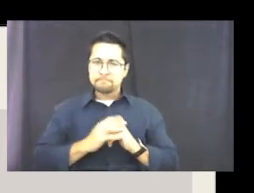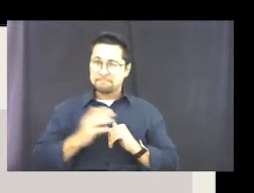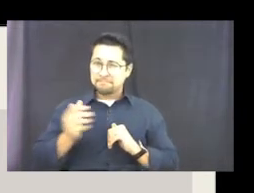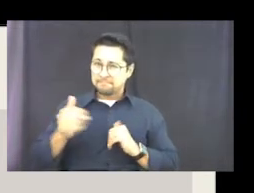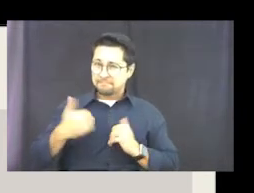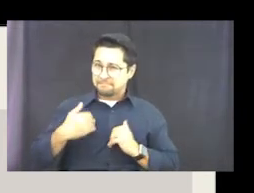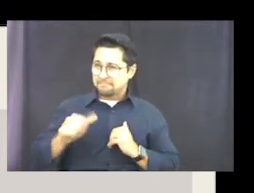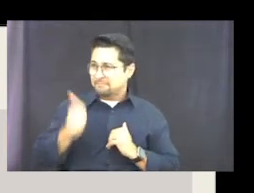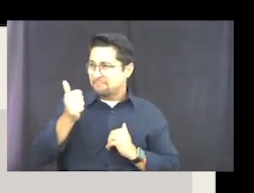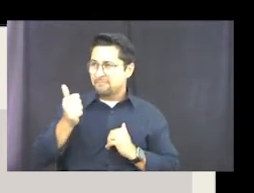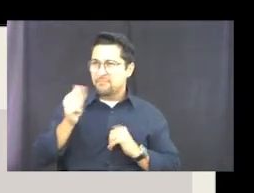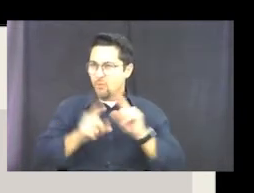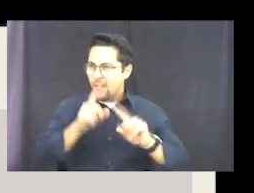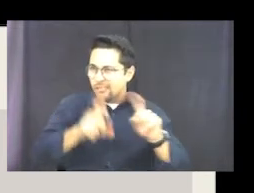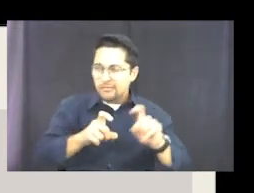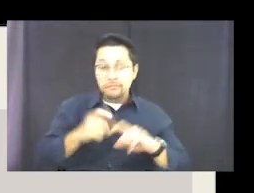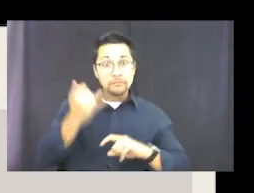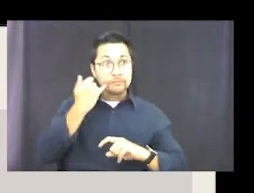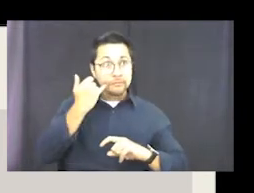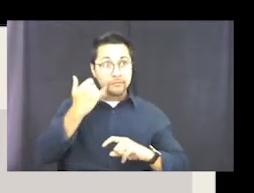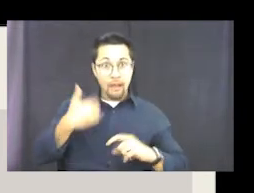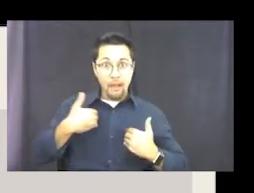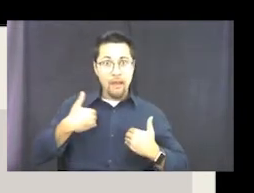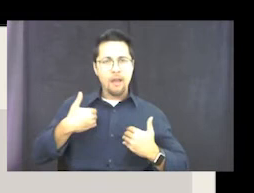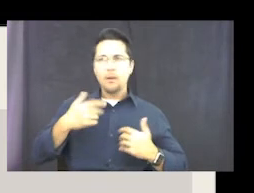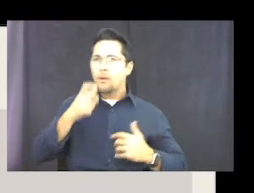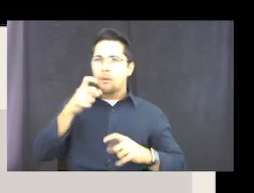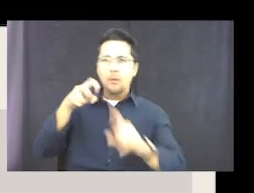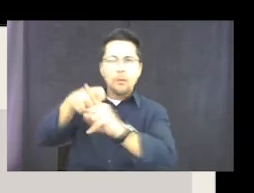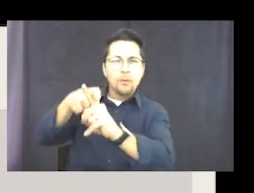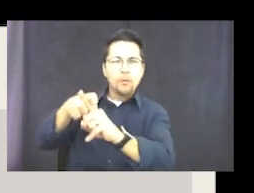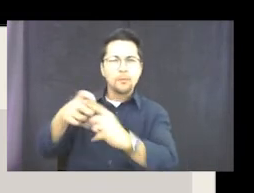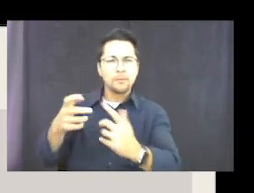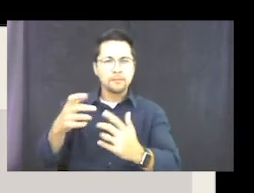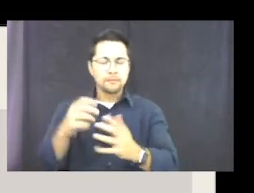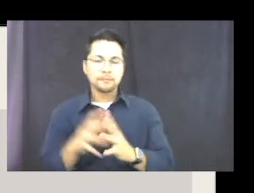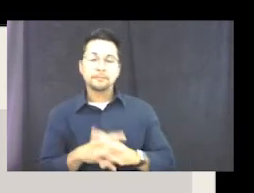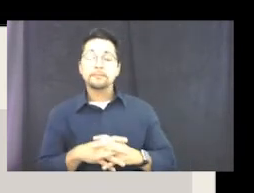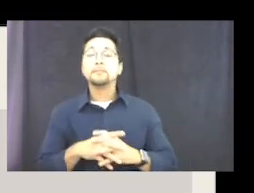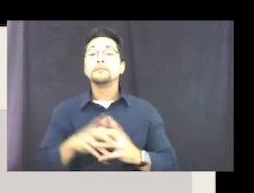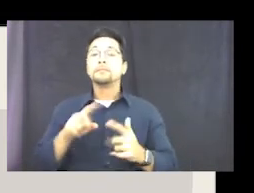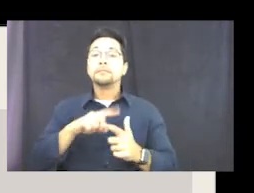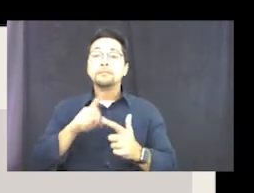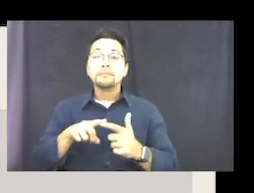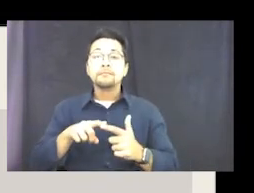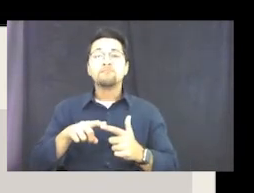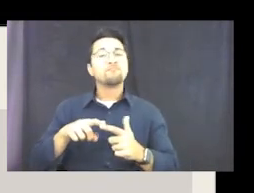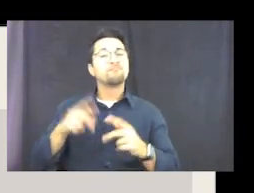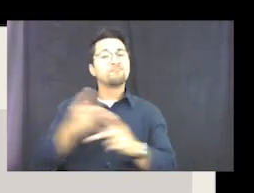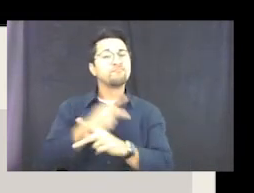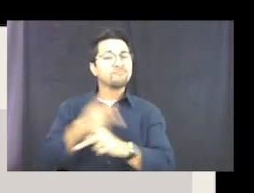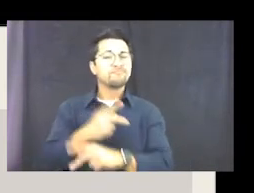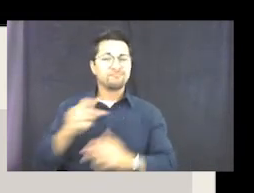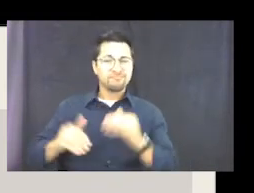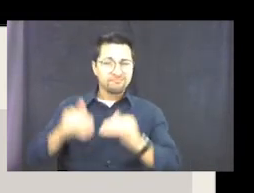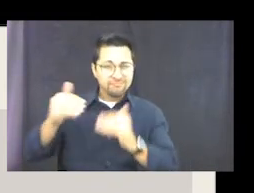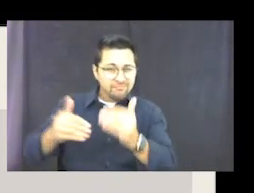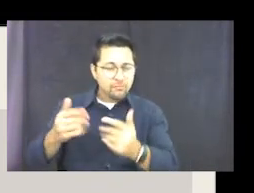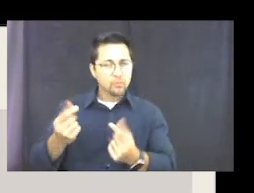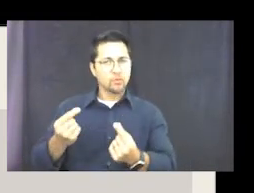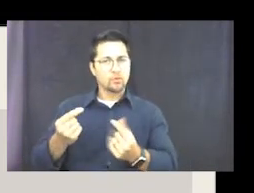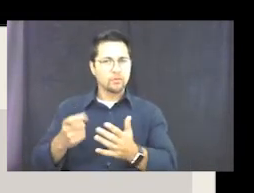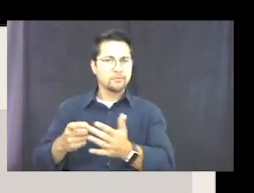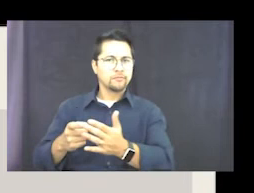questions that need to be answered? And if I do, who can I ask for help? Then you're going to determine the steps necessary to complete the